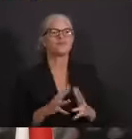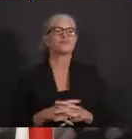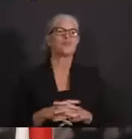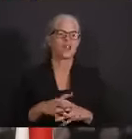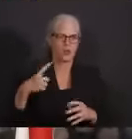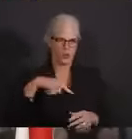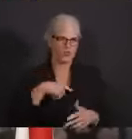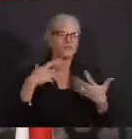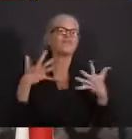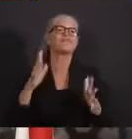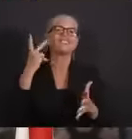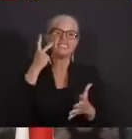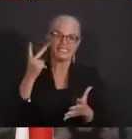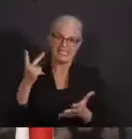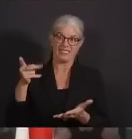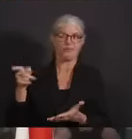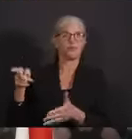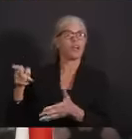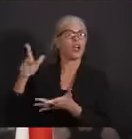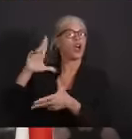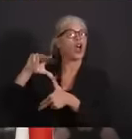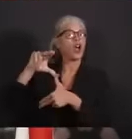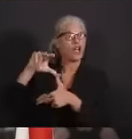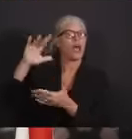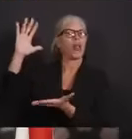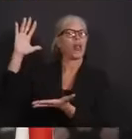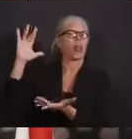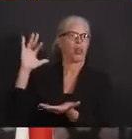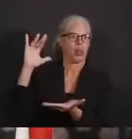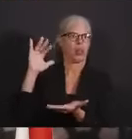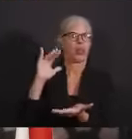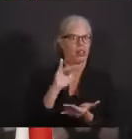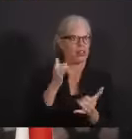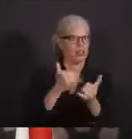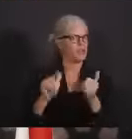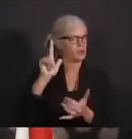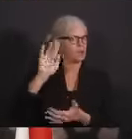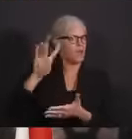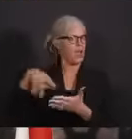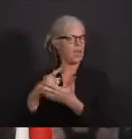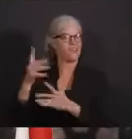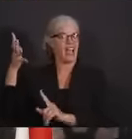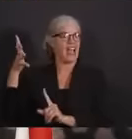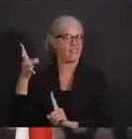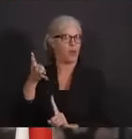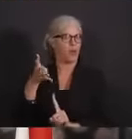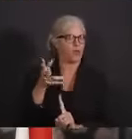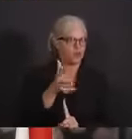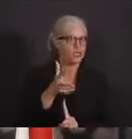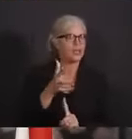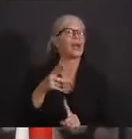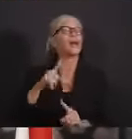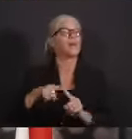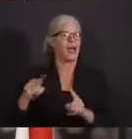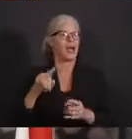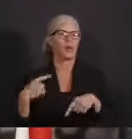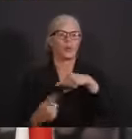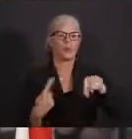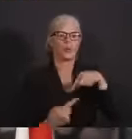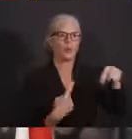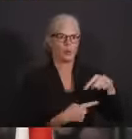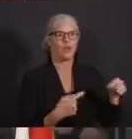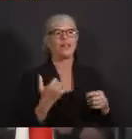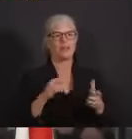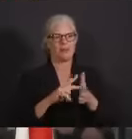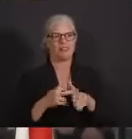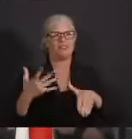seen a weakening of the storm over the last 24 hours. We also saw it sped up, which means it's hitting the Gulf